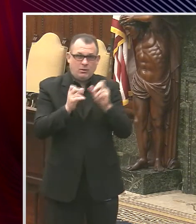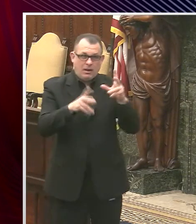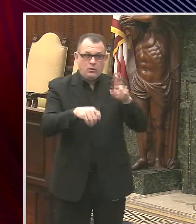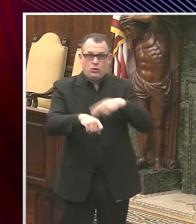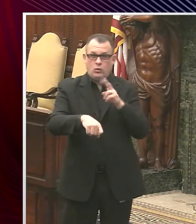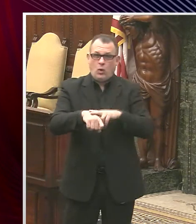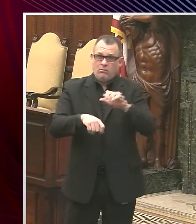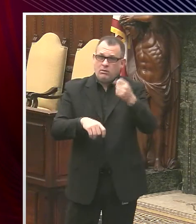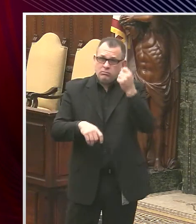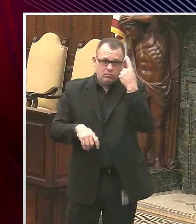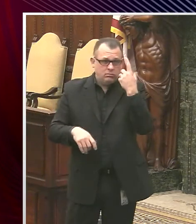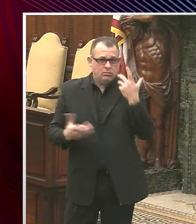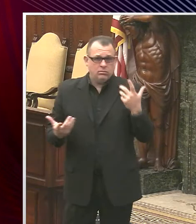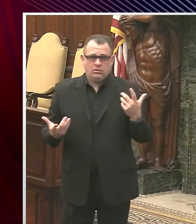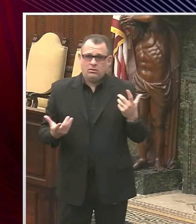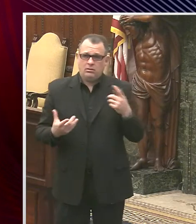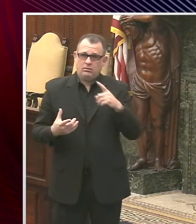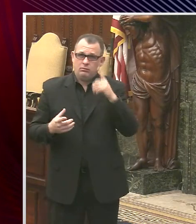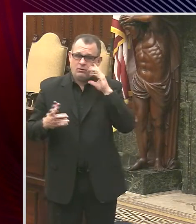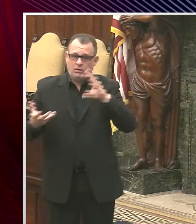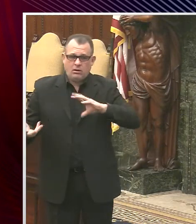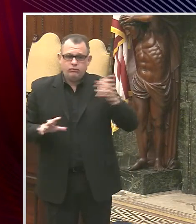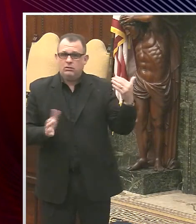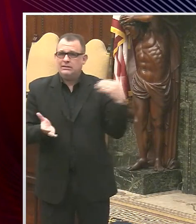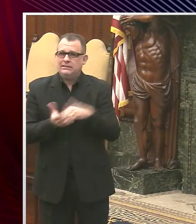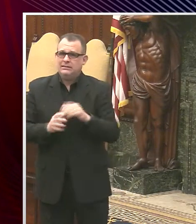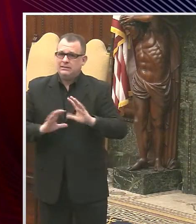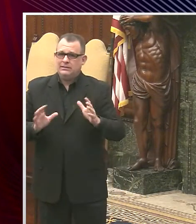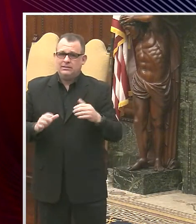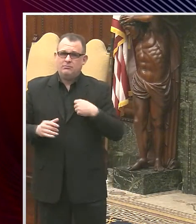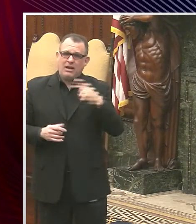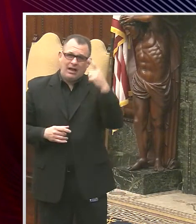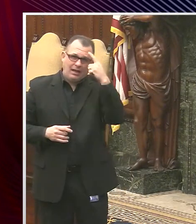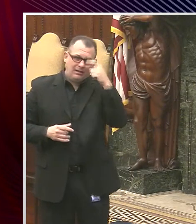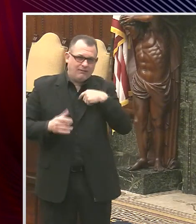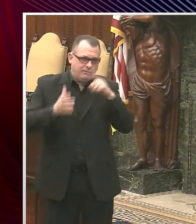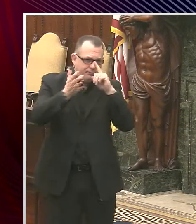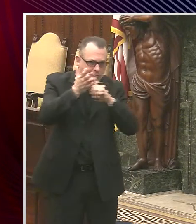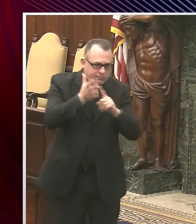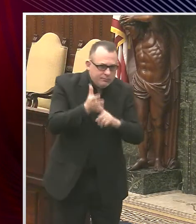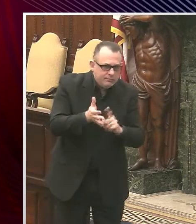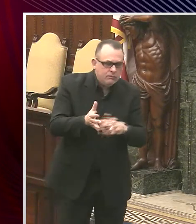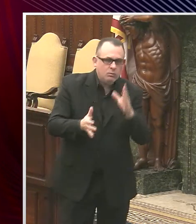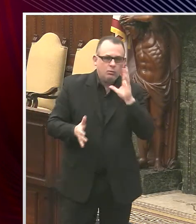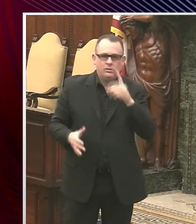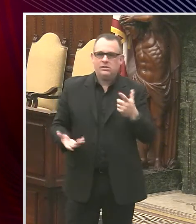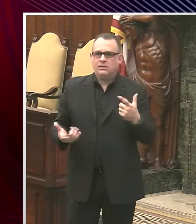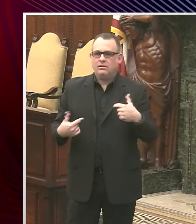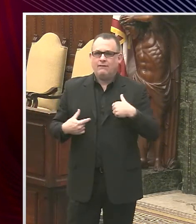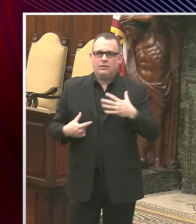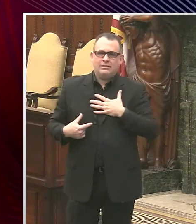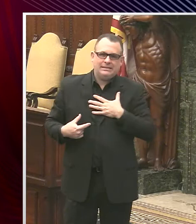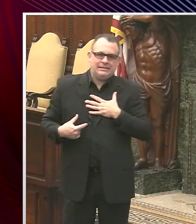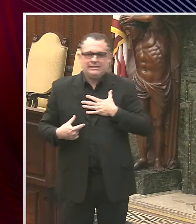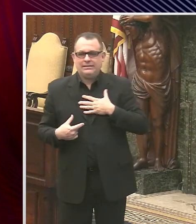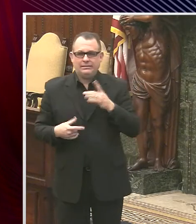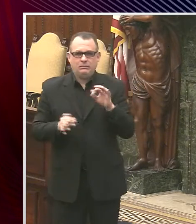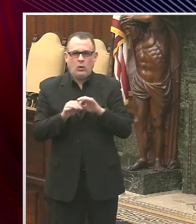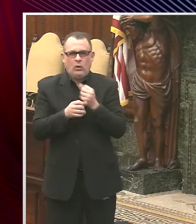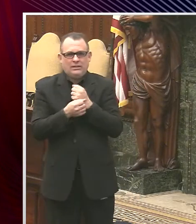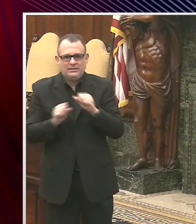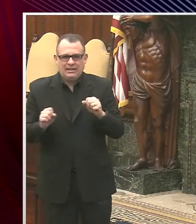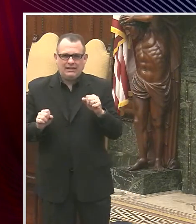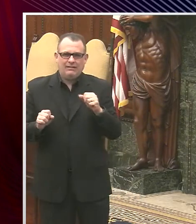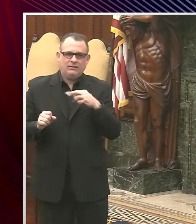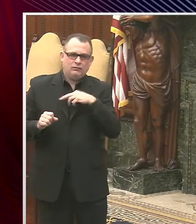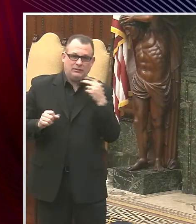opening up too quickly. So I'll simply say we're going to look at this, and if we feel that it's safe, it's okay for Philadelphia to be in